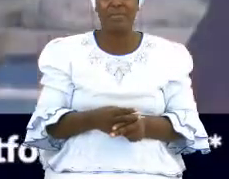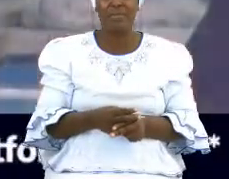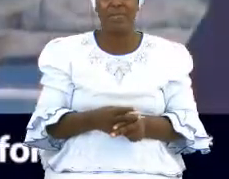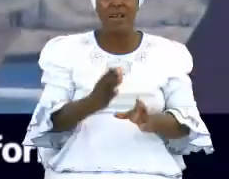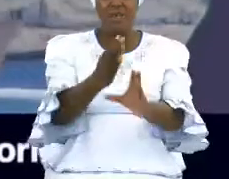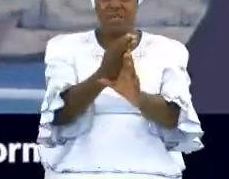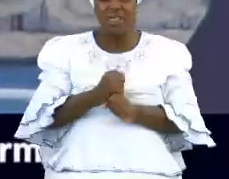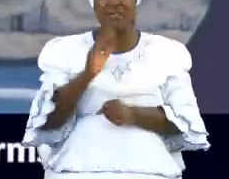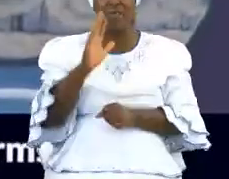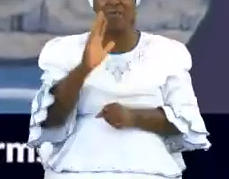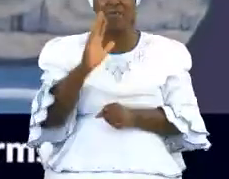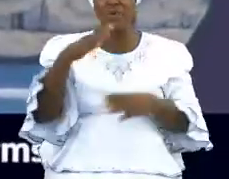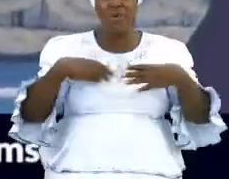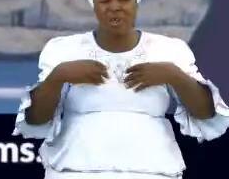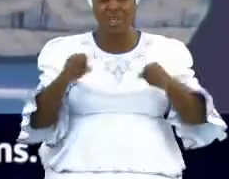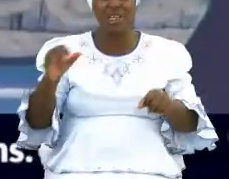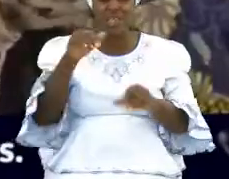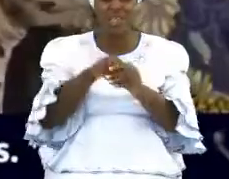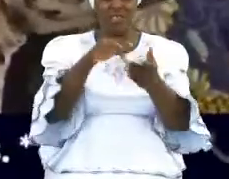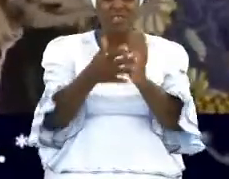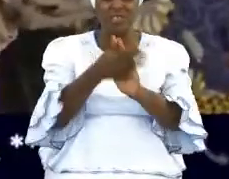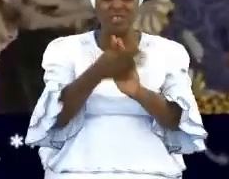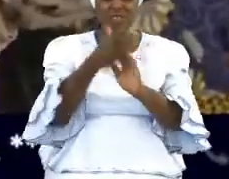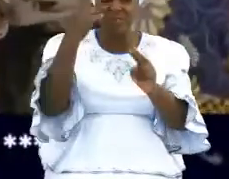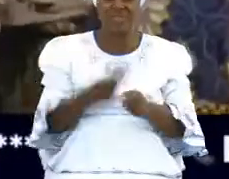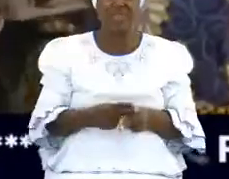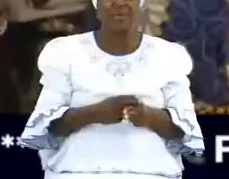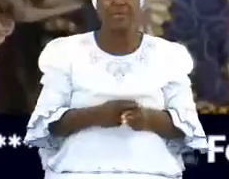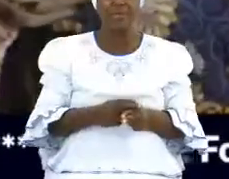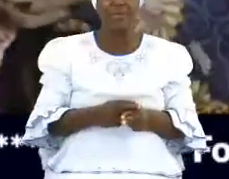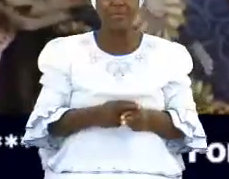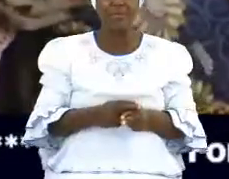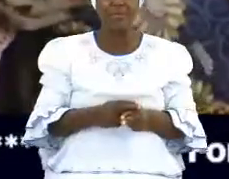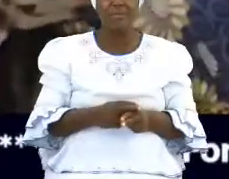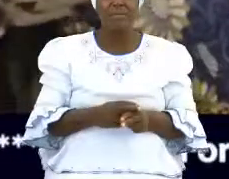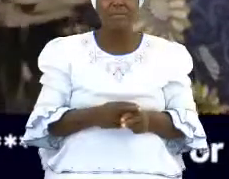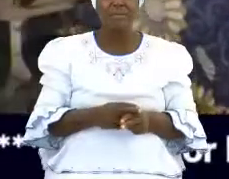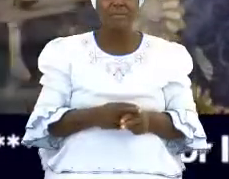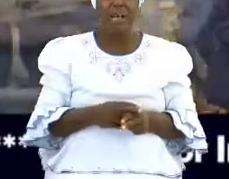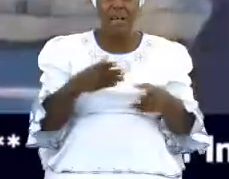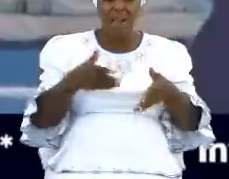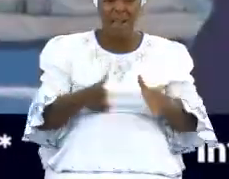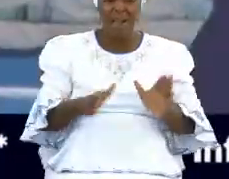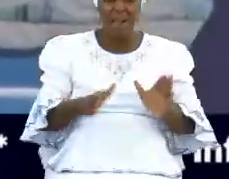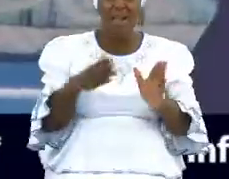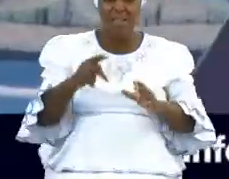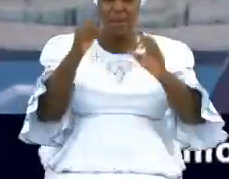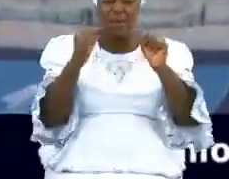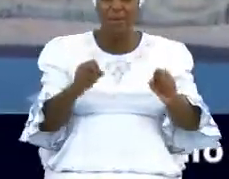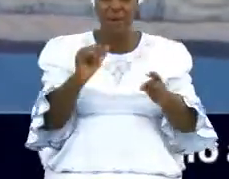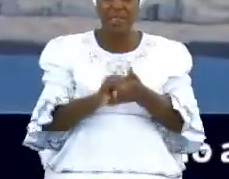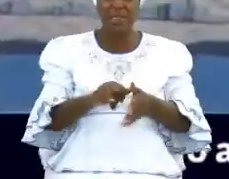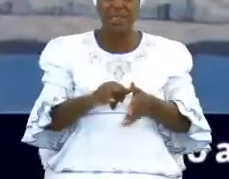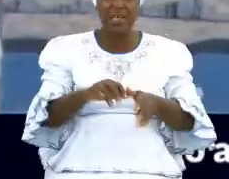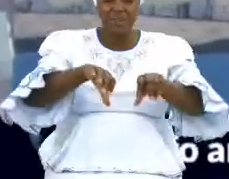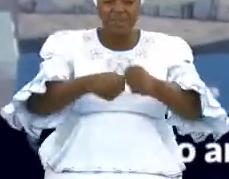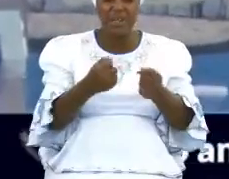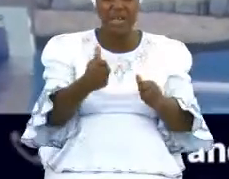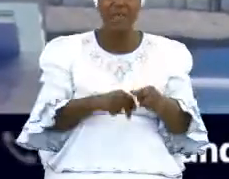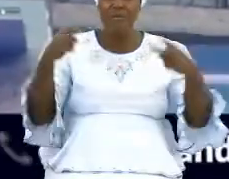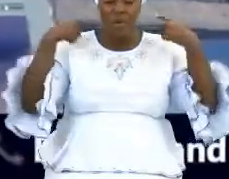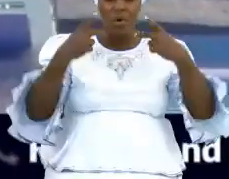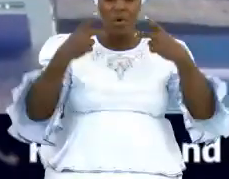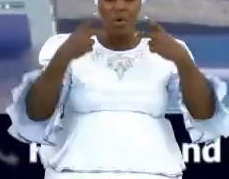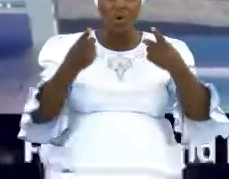Receive your healing in Jesus' name. Let the power that breaks every yoke come upon your